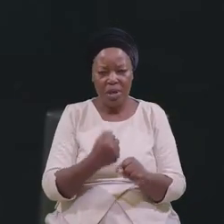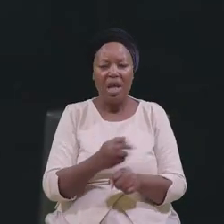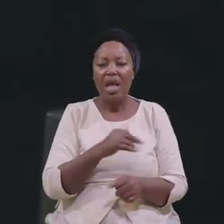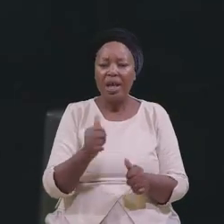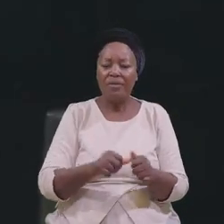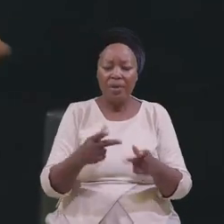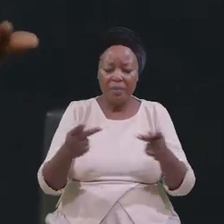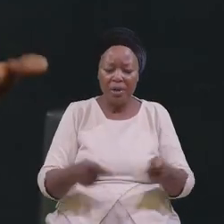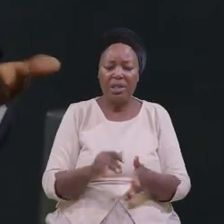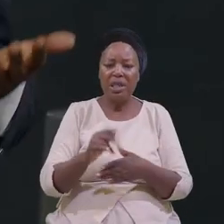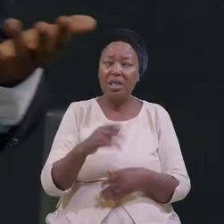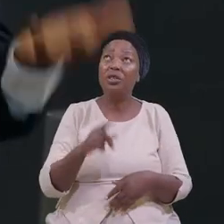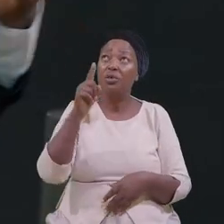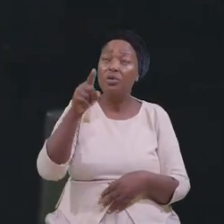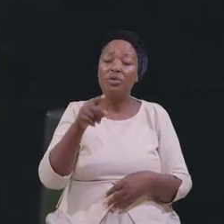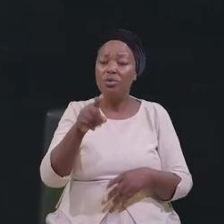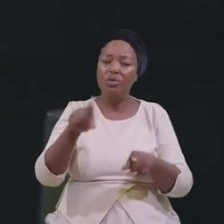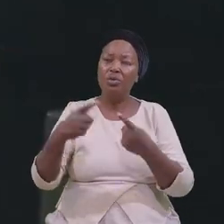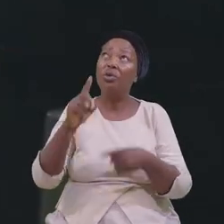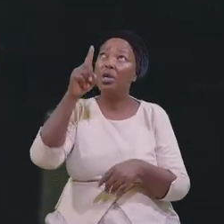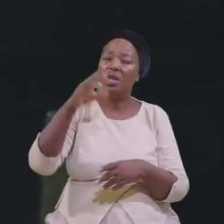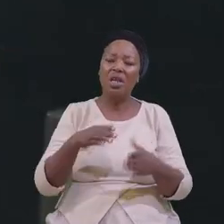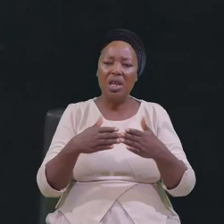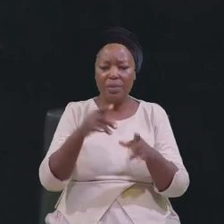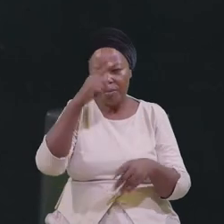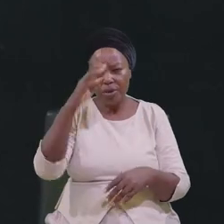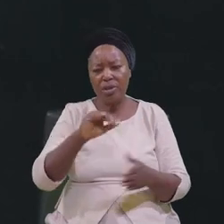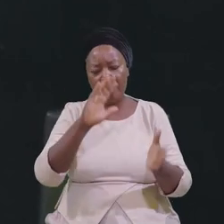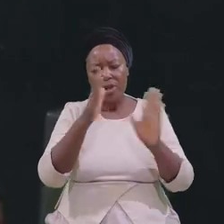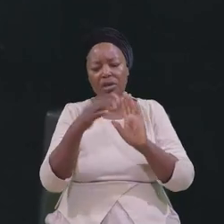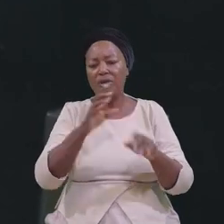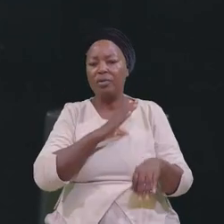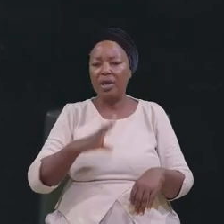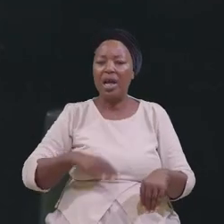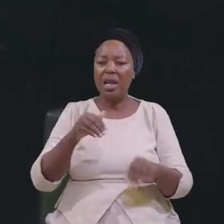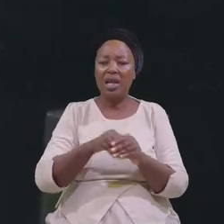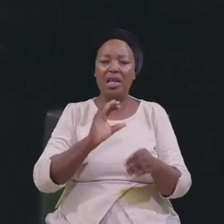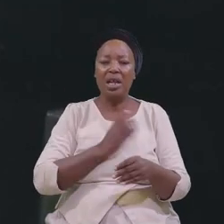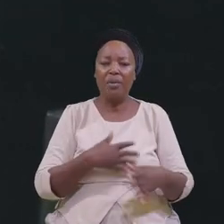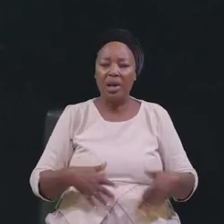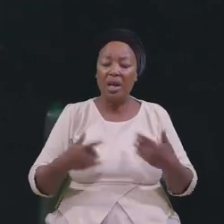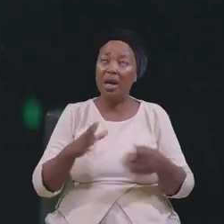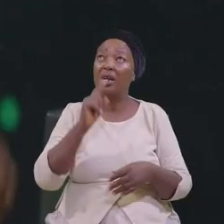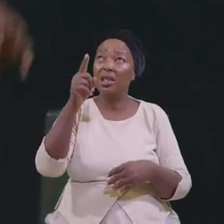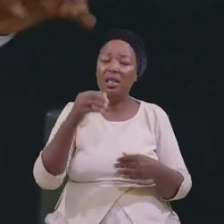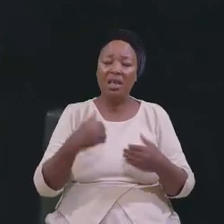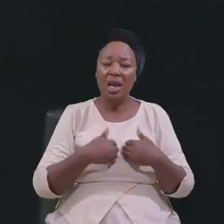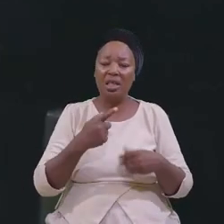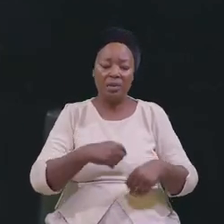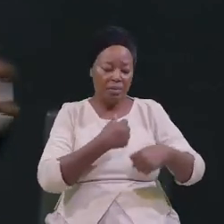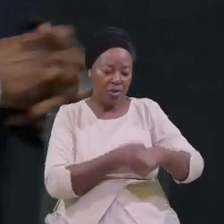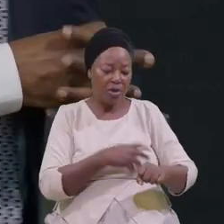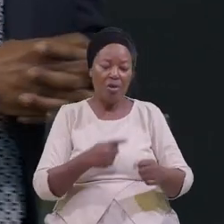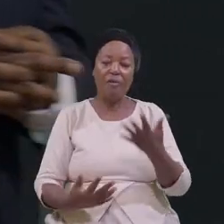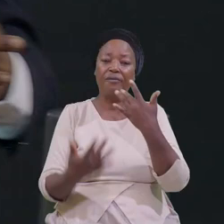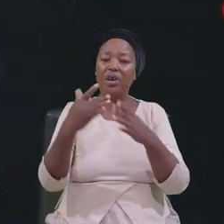go, he leads because of the presence of Christ in our lives. And he has the protection of fire